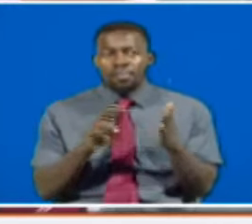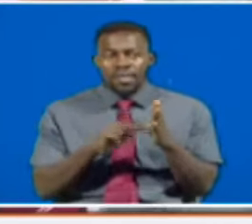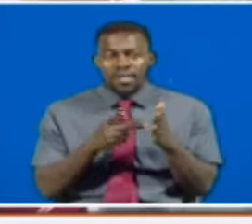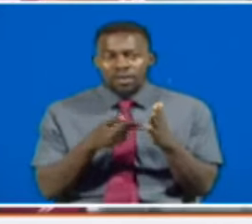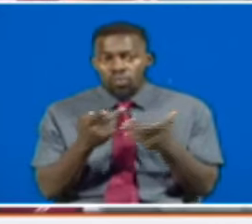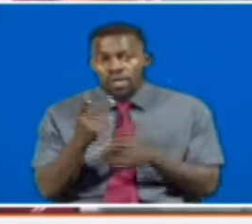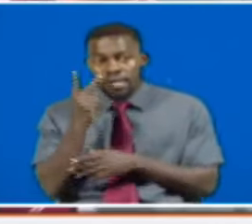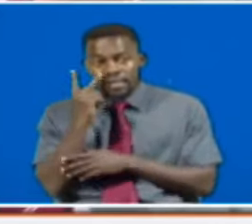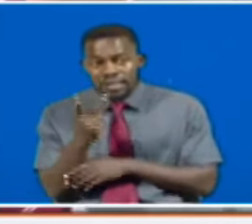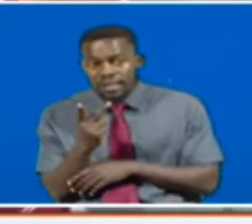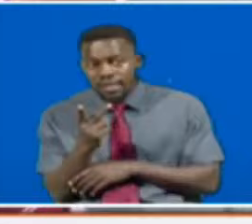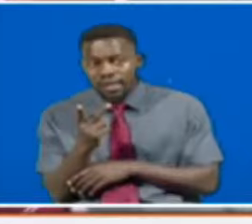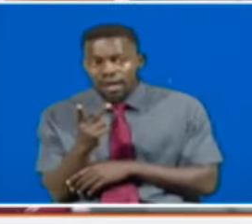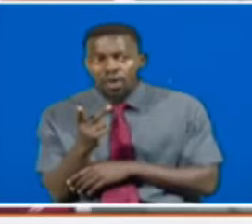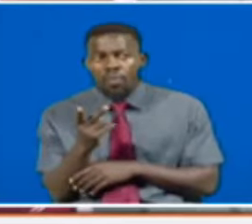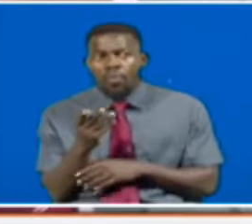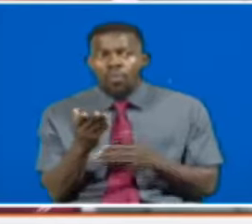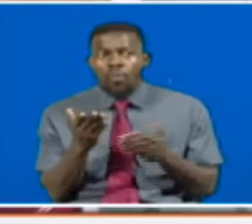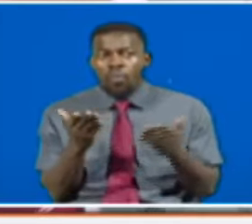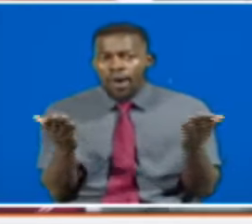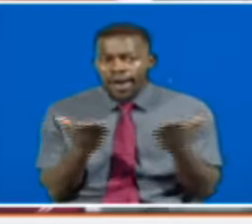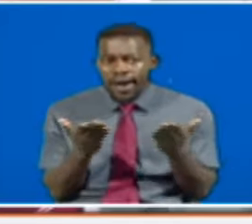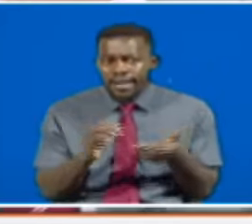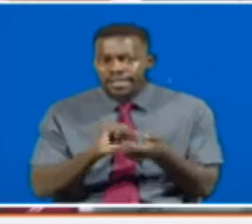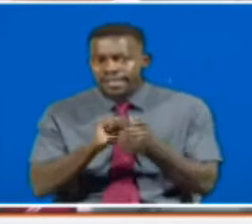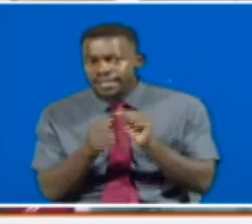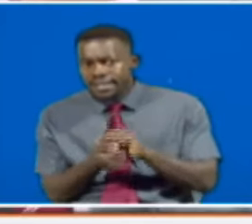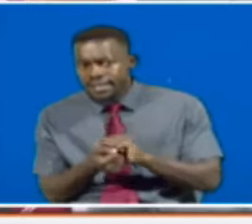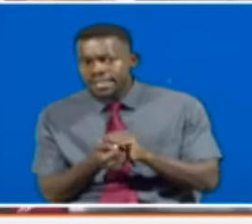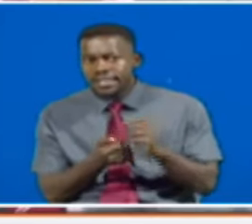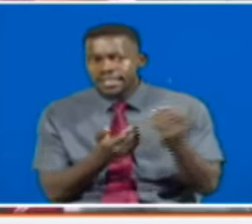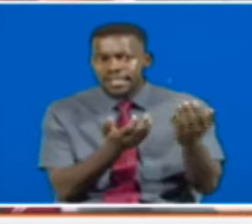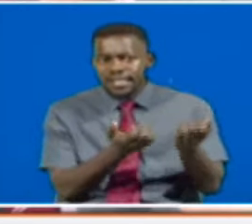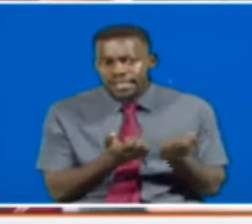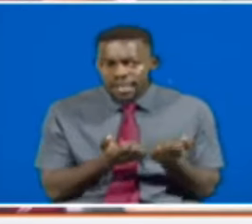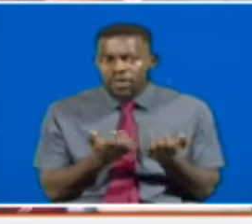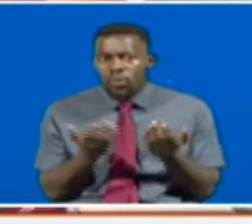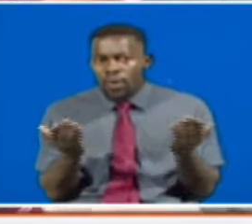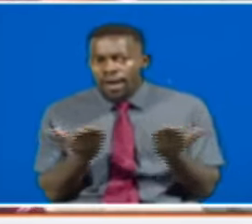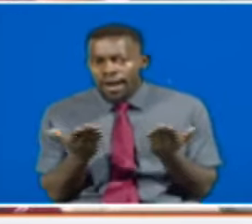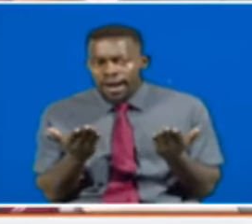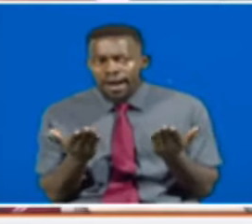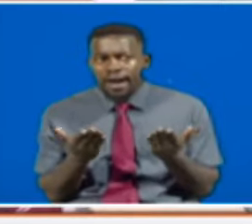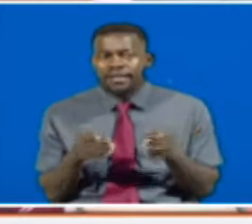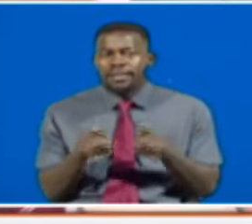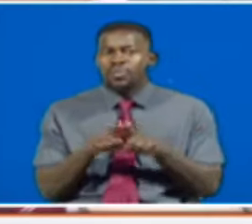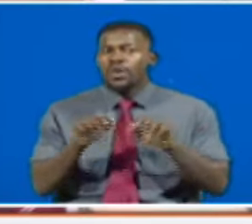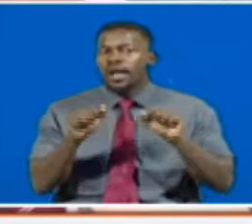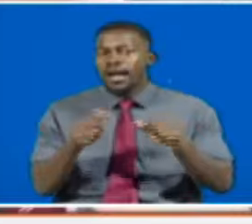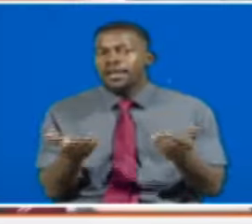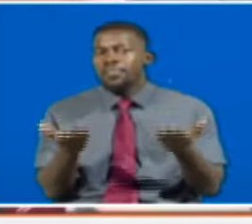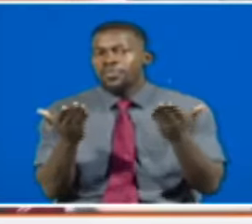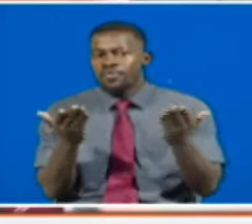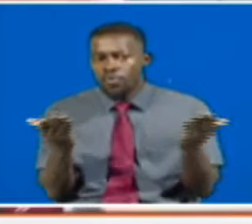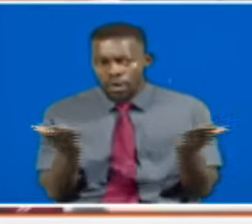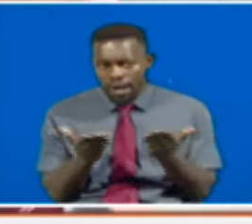see where change is required, where there can be an improvement, but